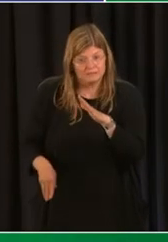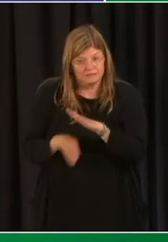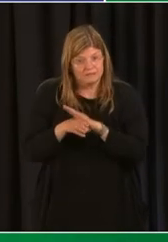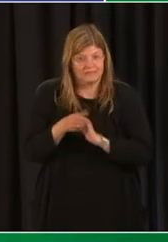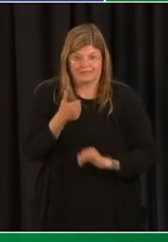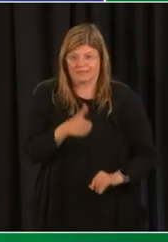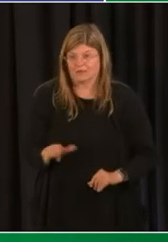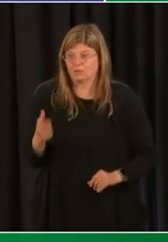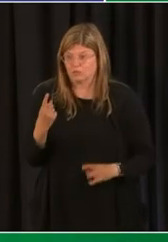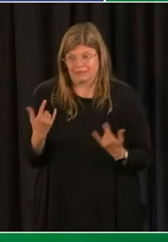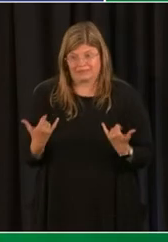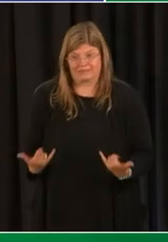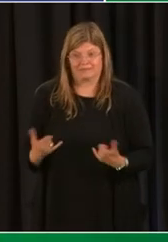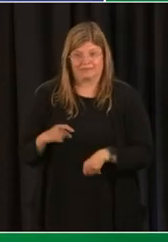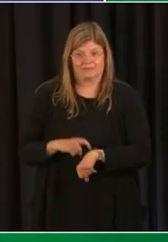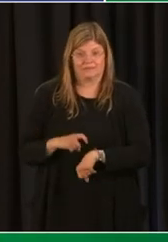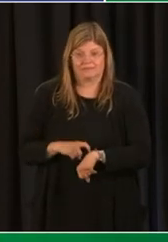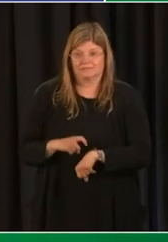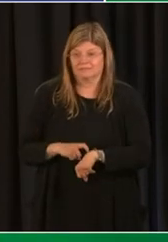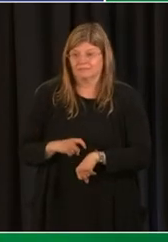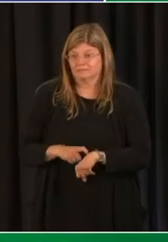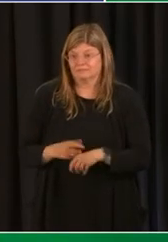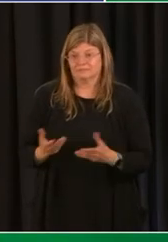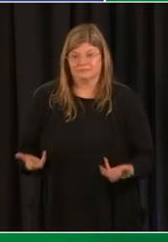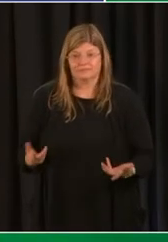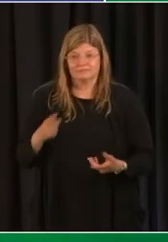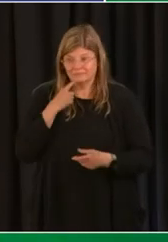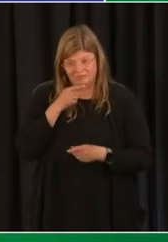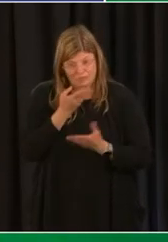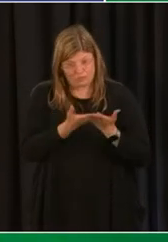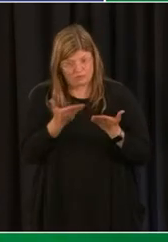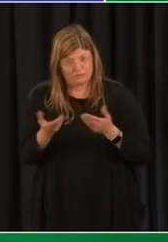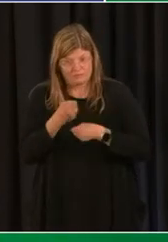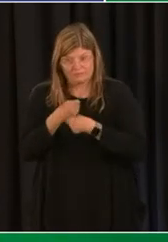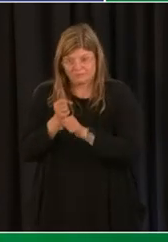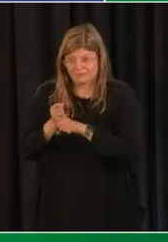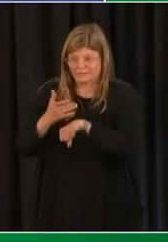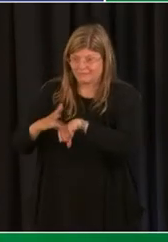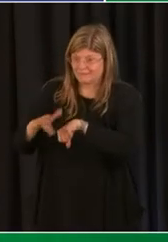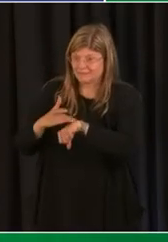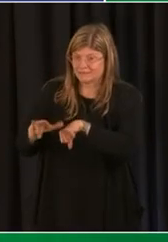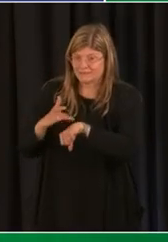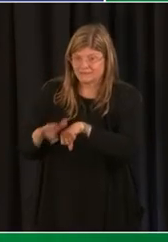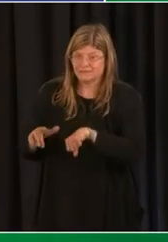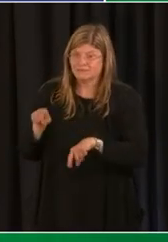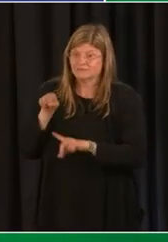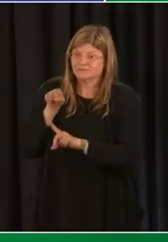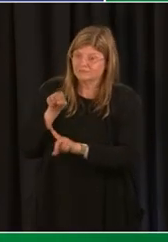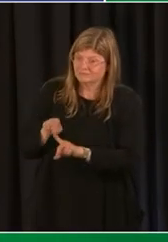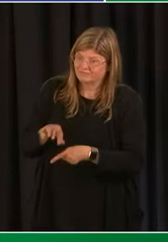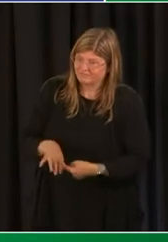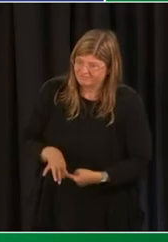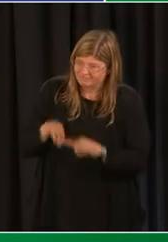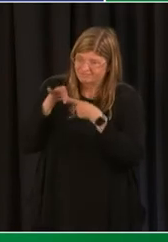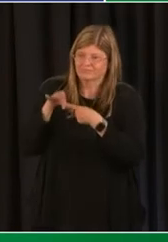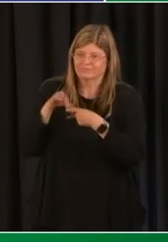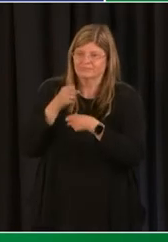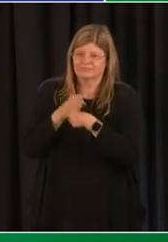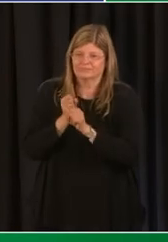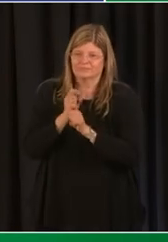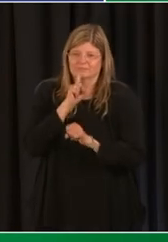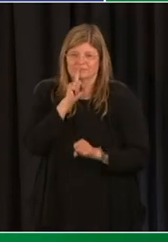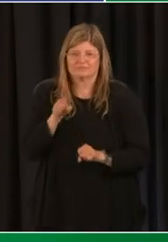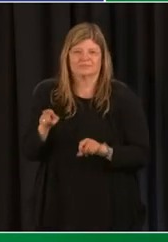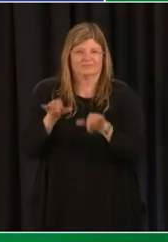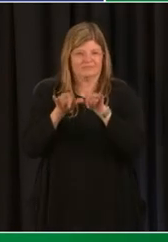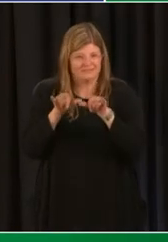time. Yeah. And the resources that are being made available, or we're very conscious of the fact that this is particularly to ensure that